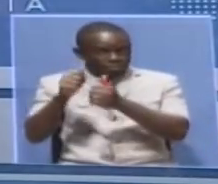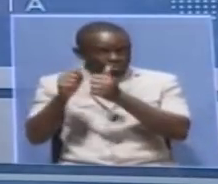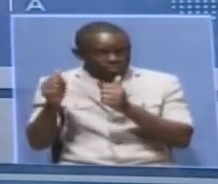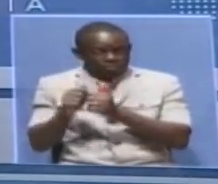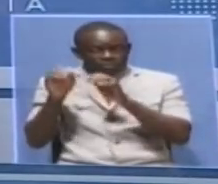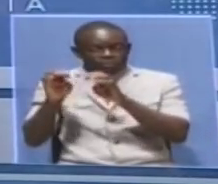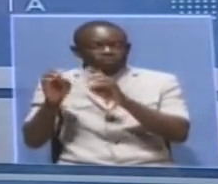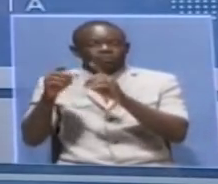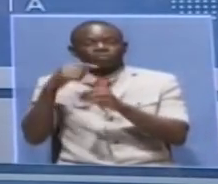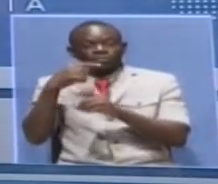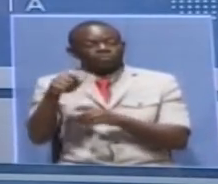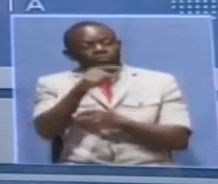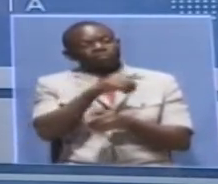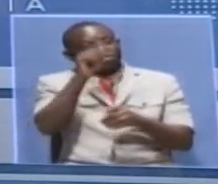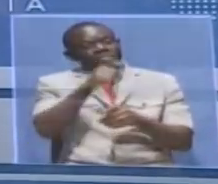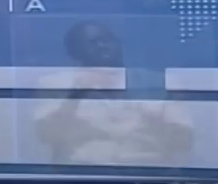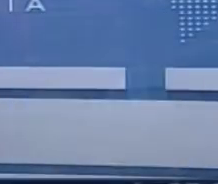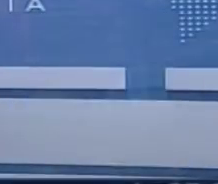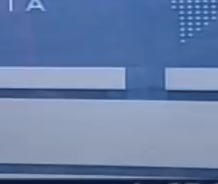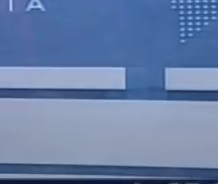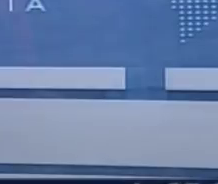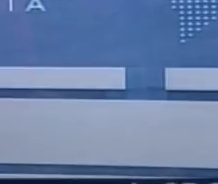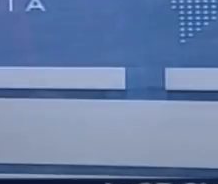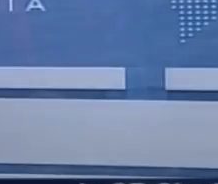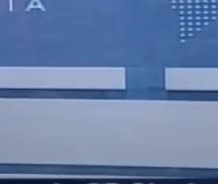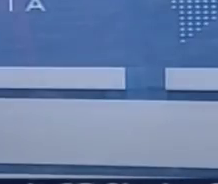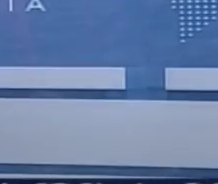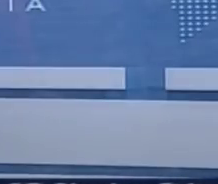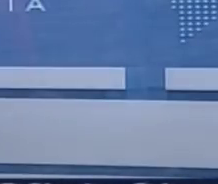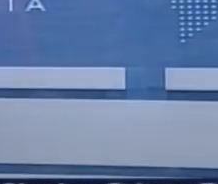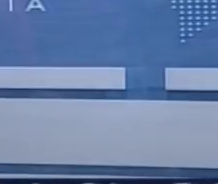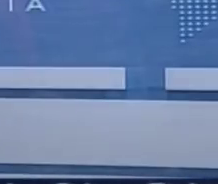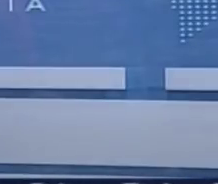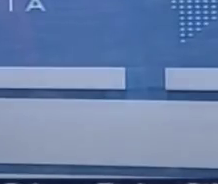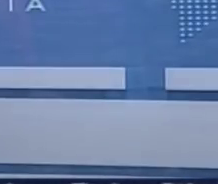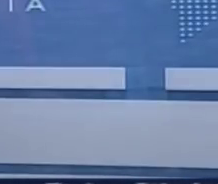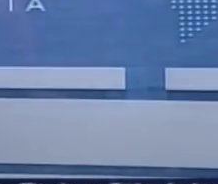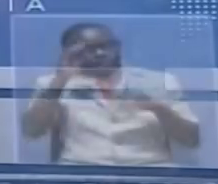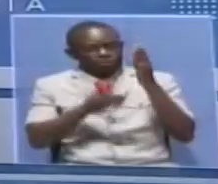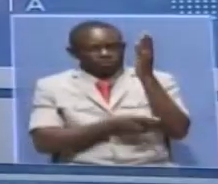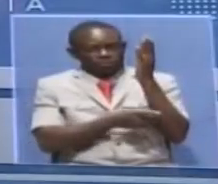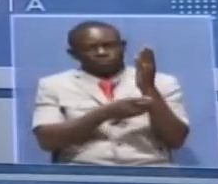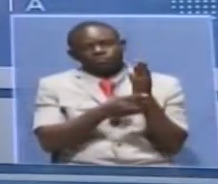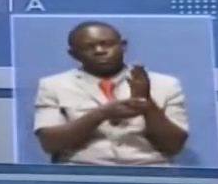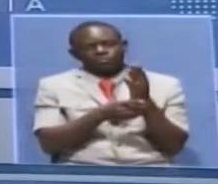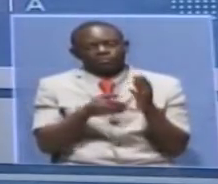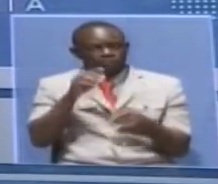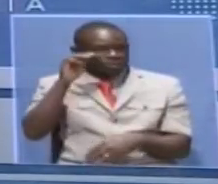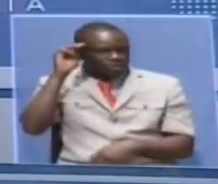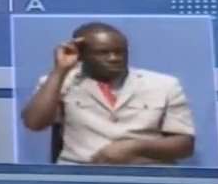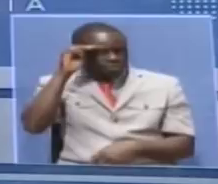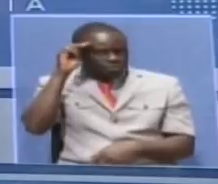art in order to create an environment for human capital development in the country. Ministry of General Education Permanent Secretary